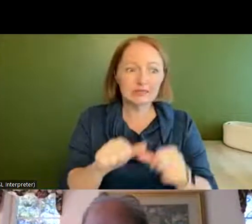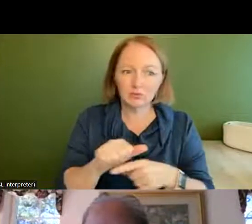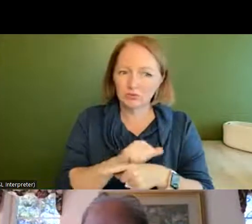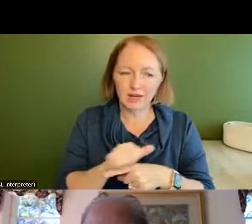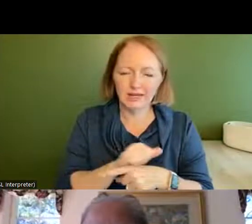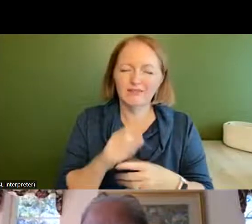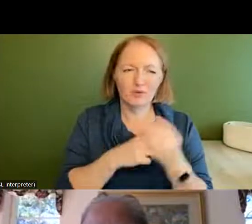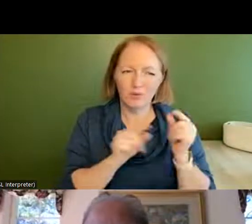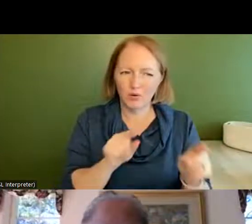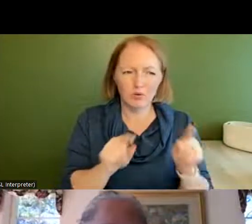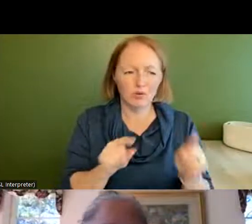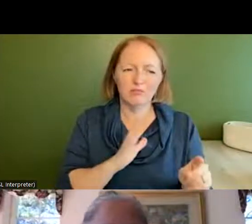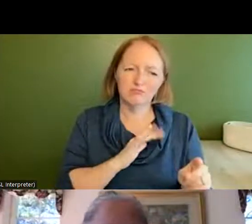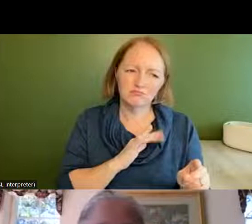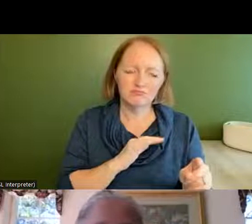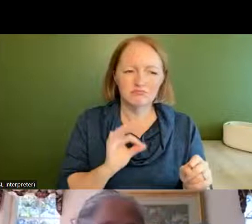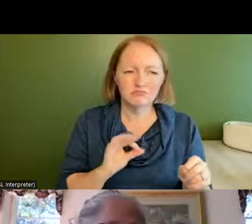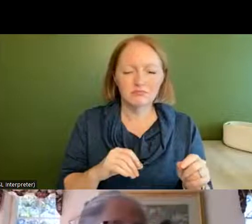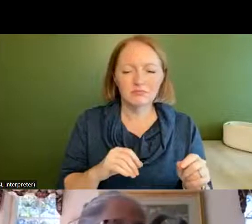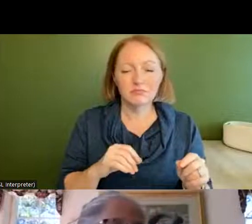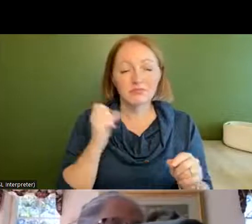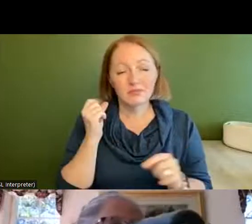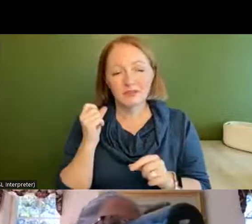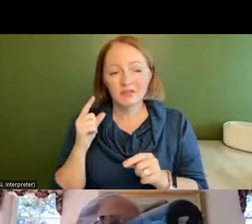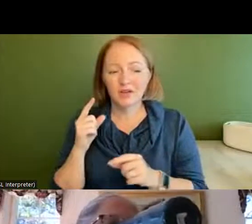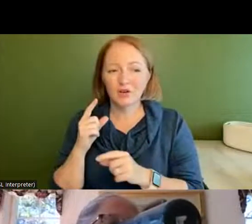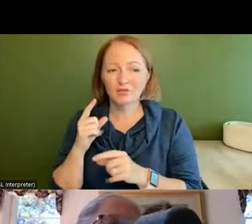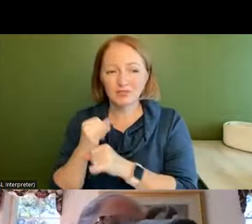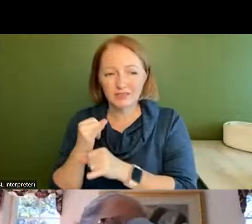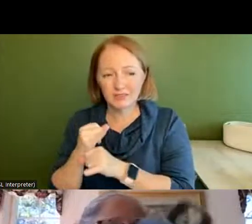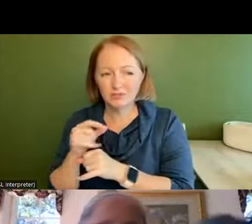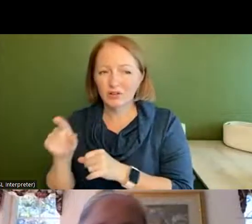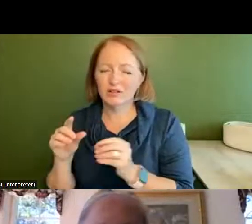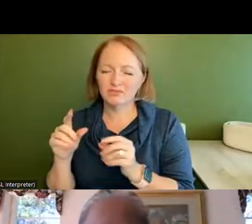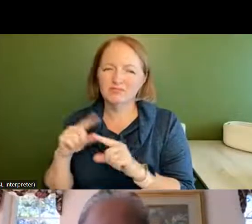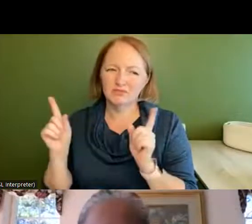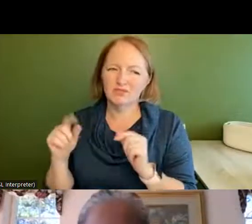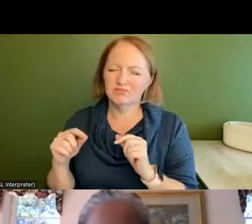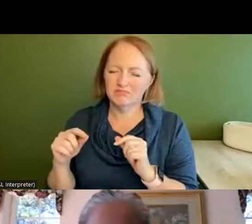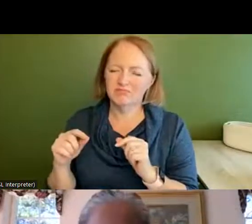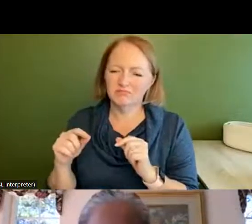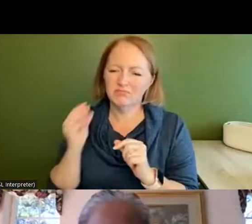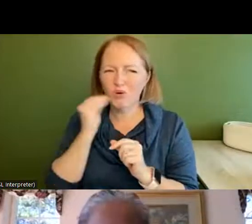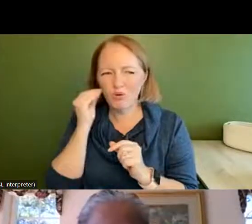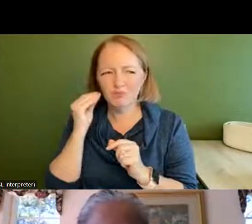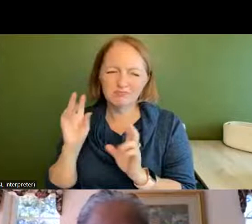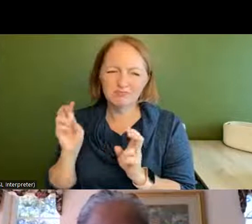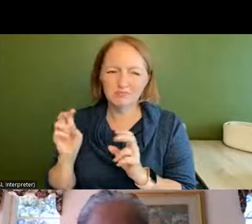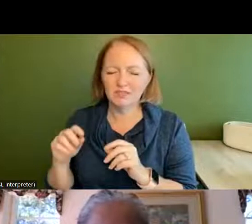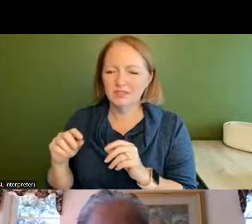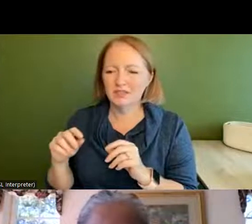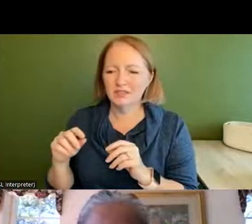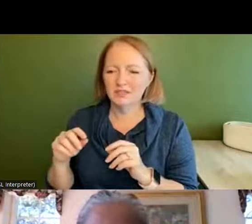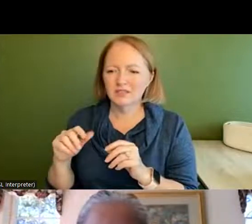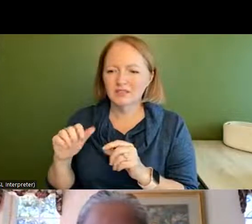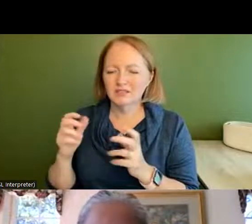in both. However, the residential side of it is much different. There is the training